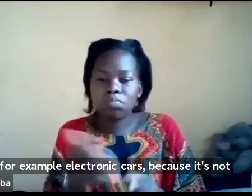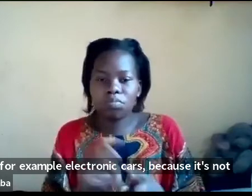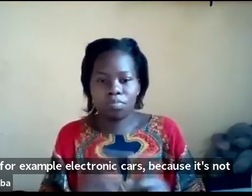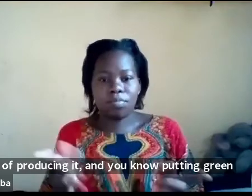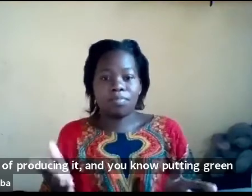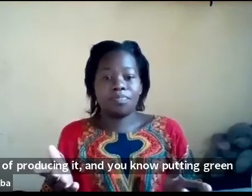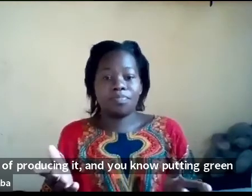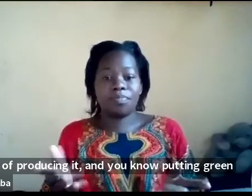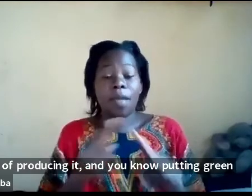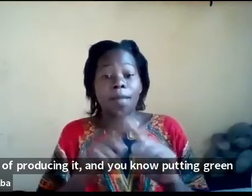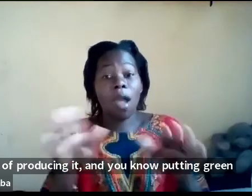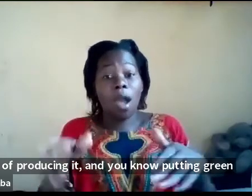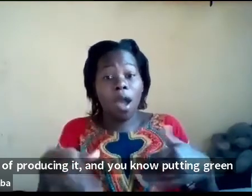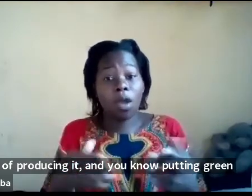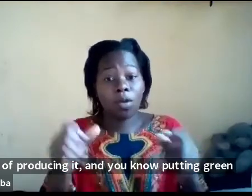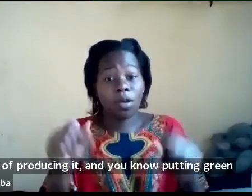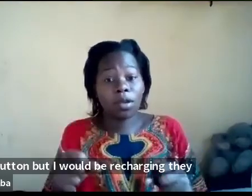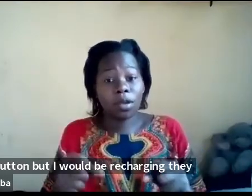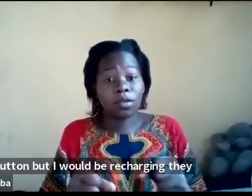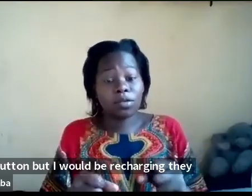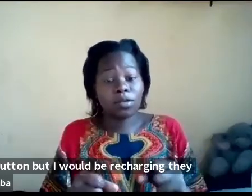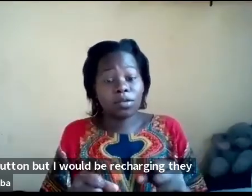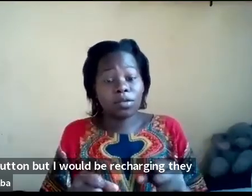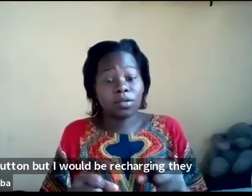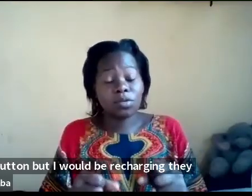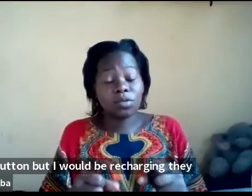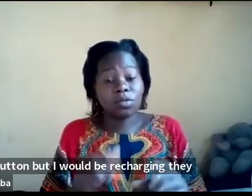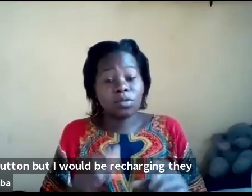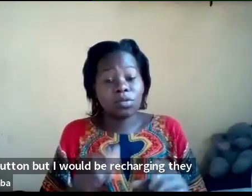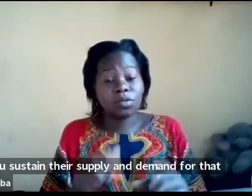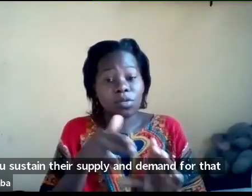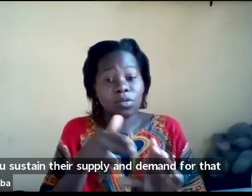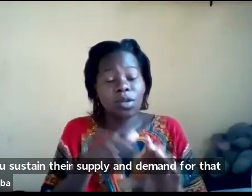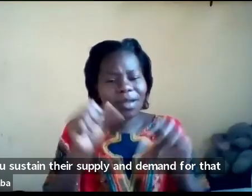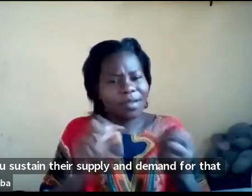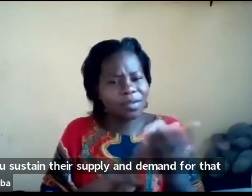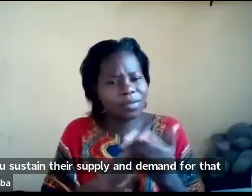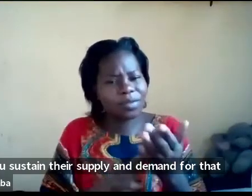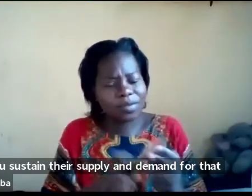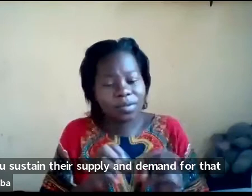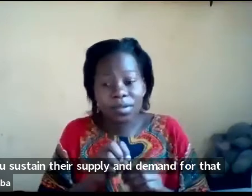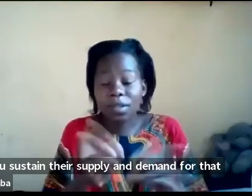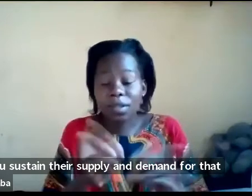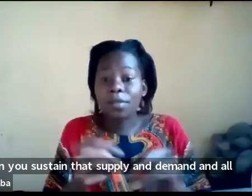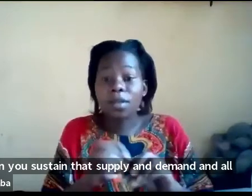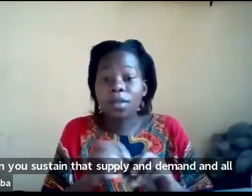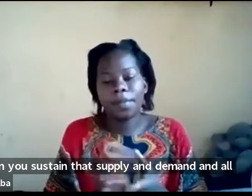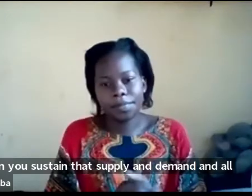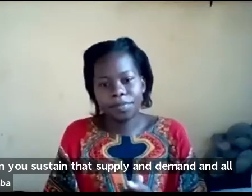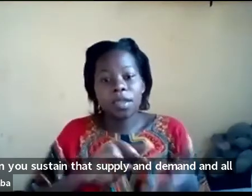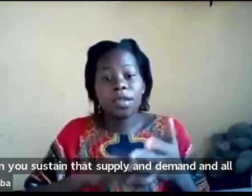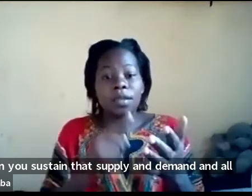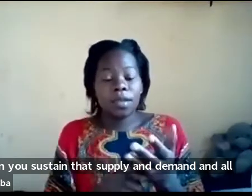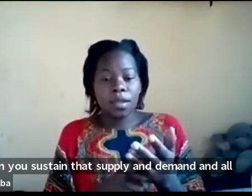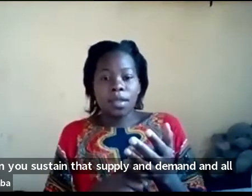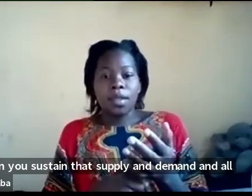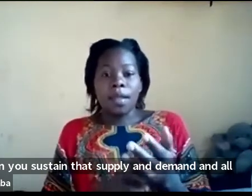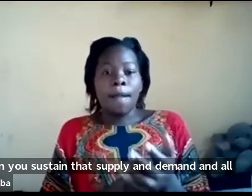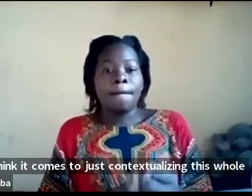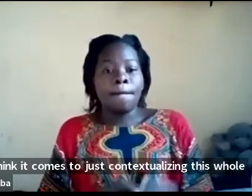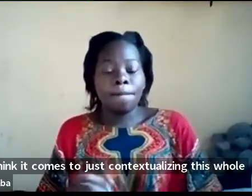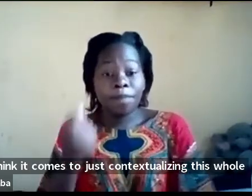you going to be recharging them? Can you sustain the supply and demand and all that? So I think it comes to just contextualizing this